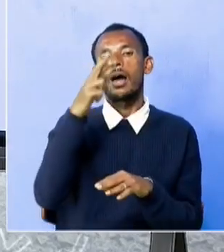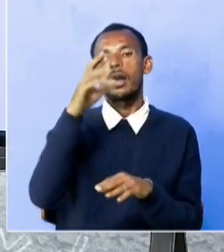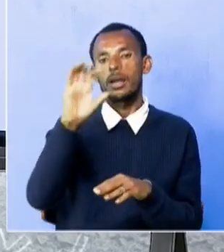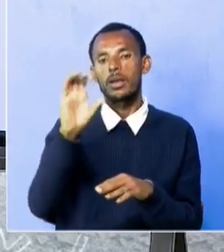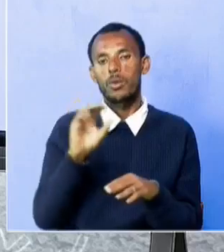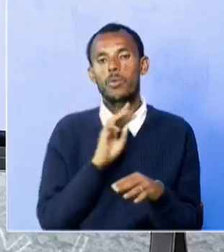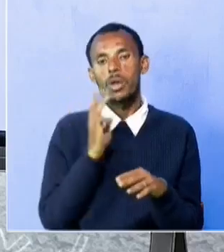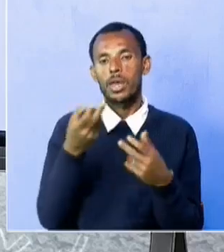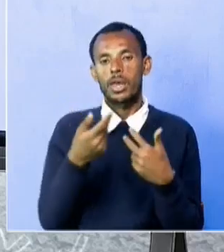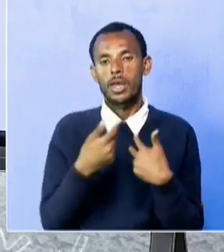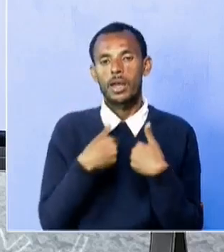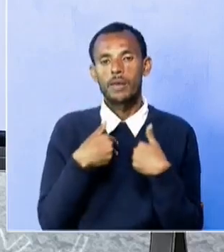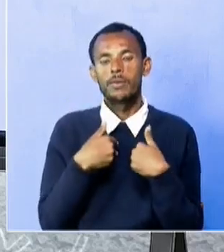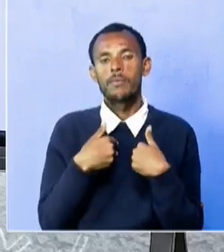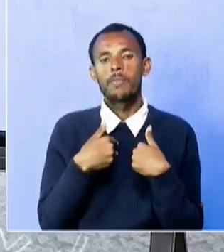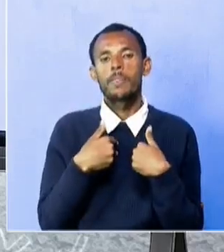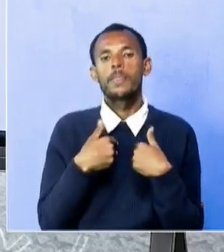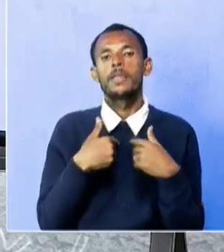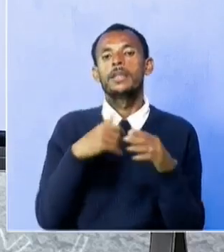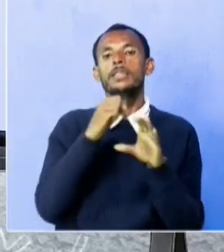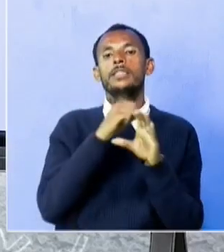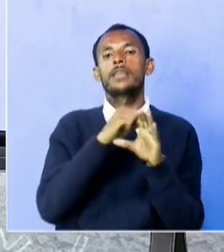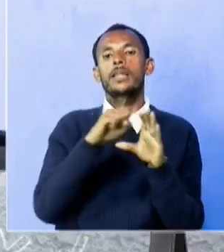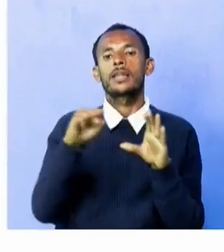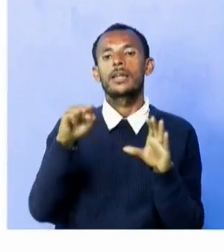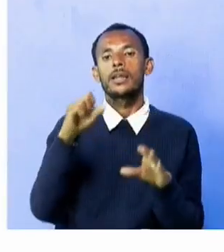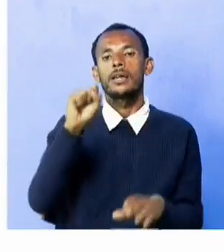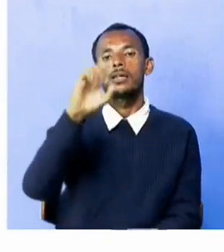have sector.